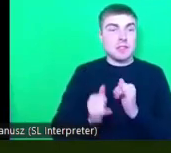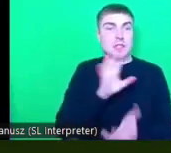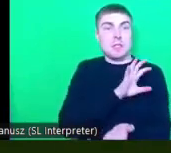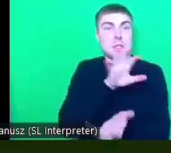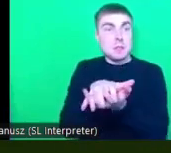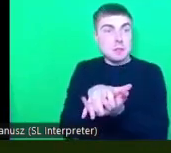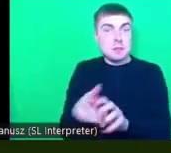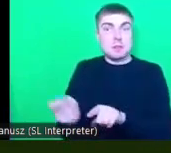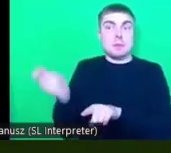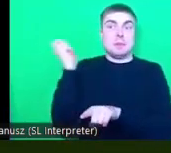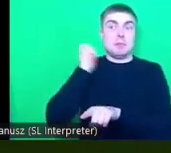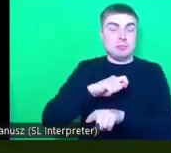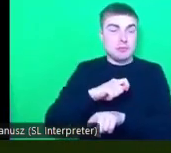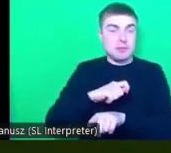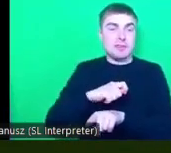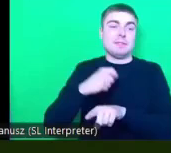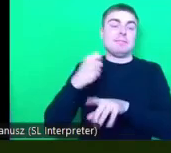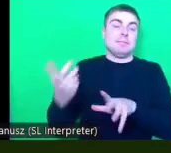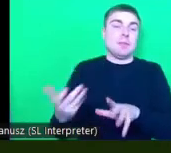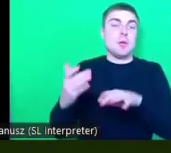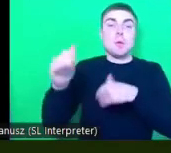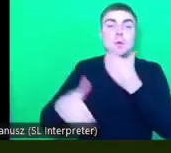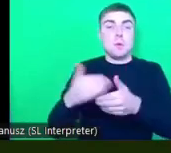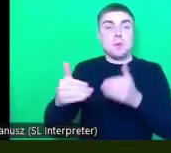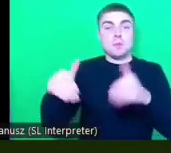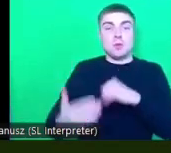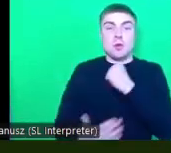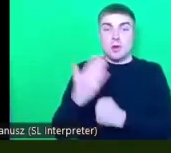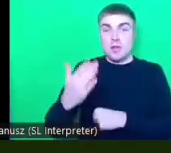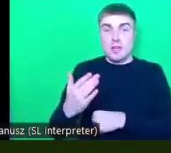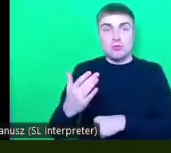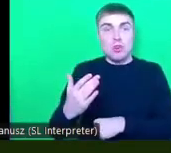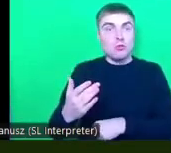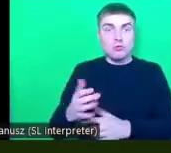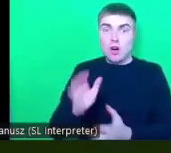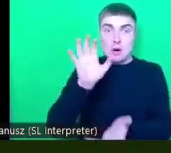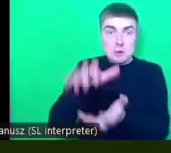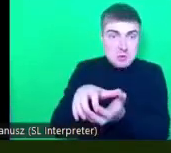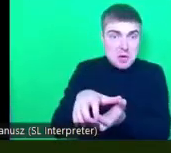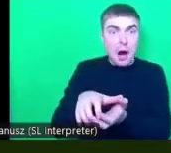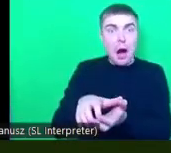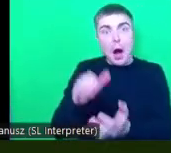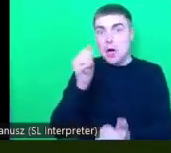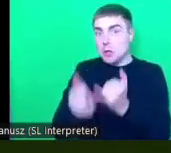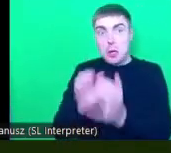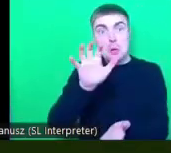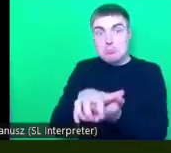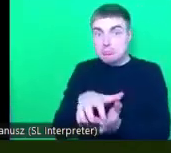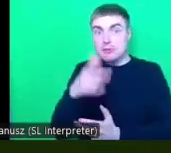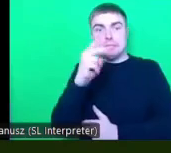the selection for different age and sex classes are important. So if predators are killing mainly